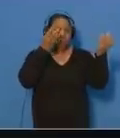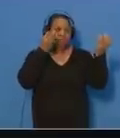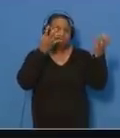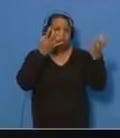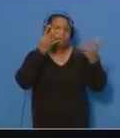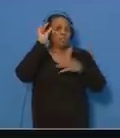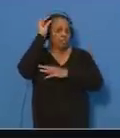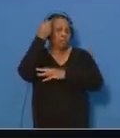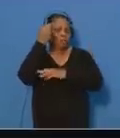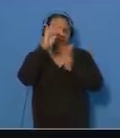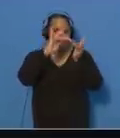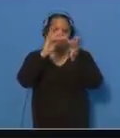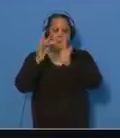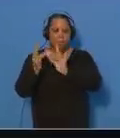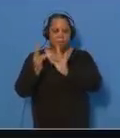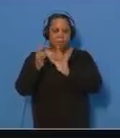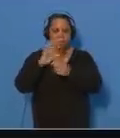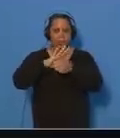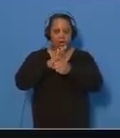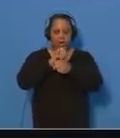on the government's website,